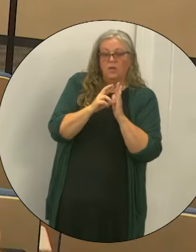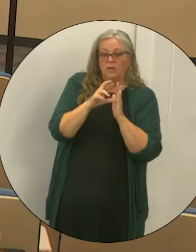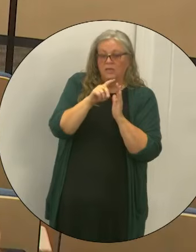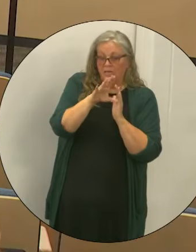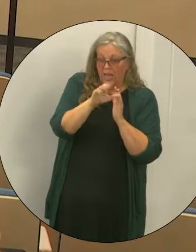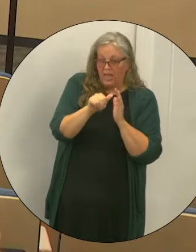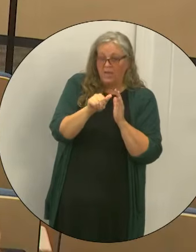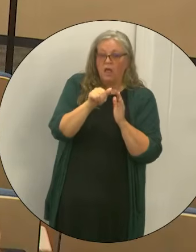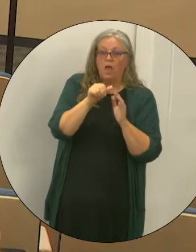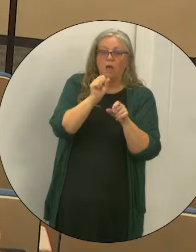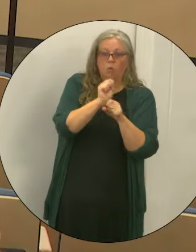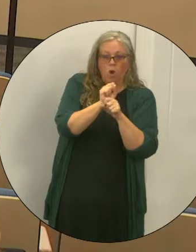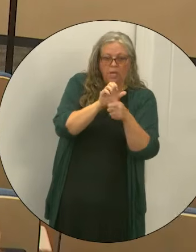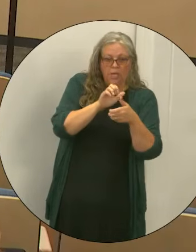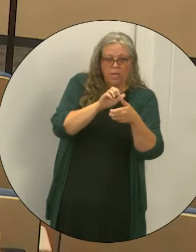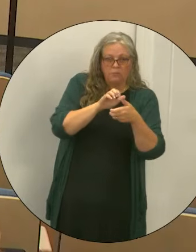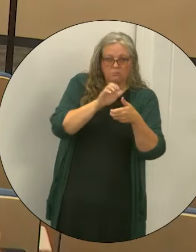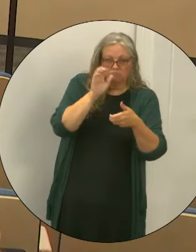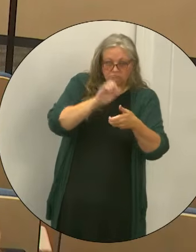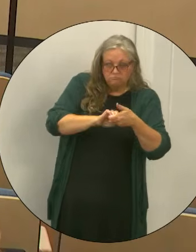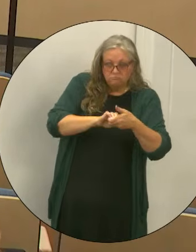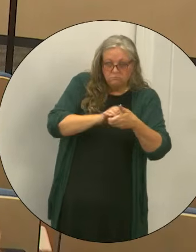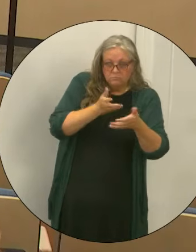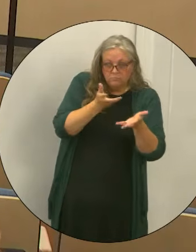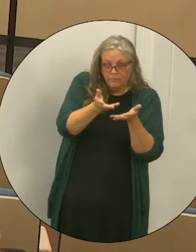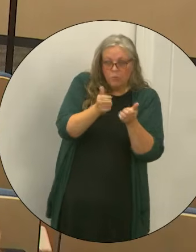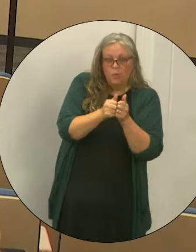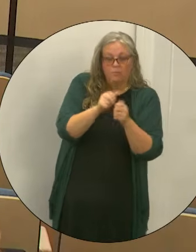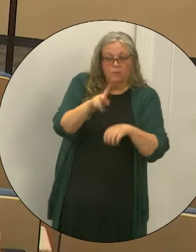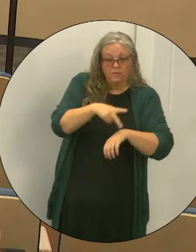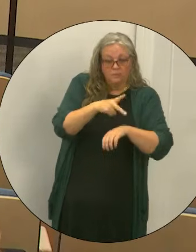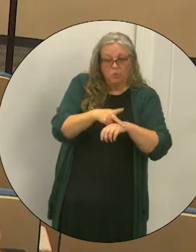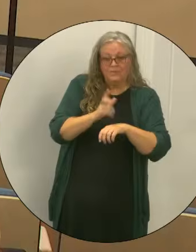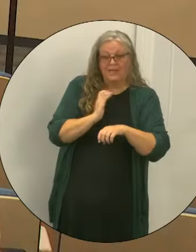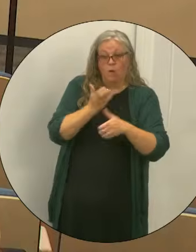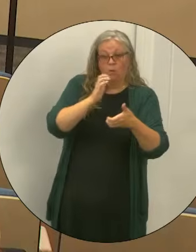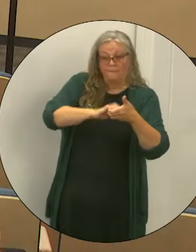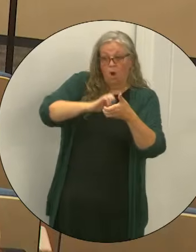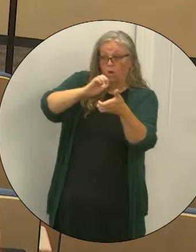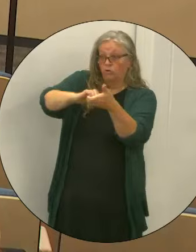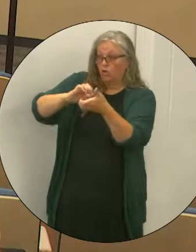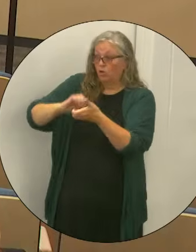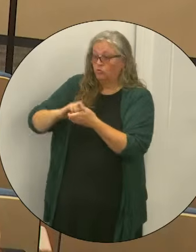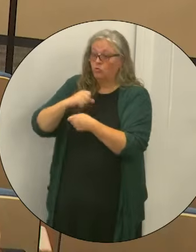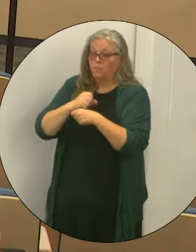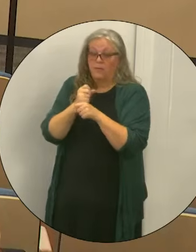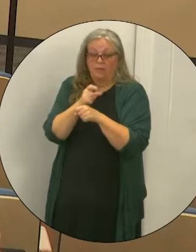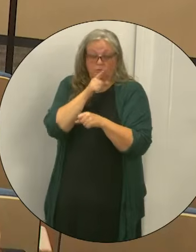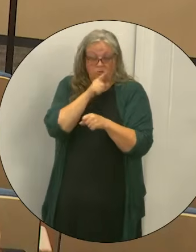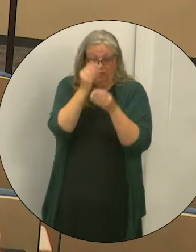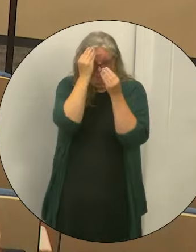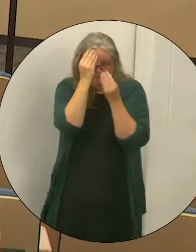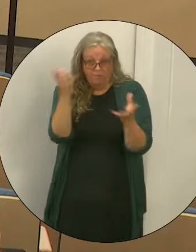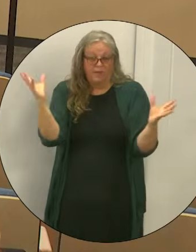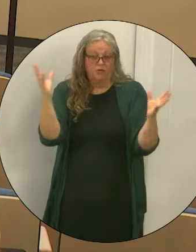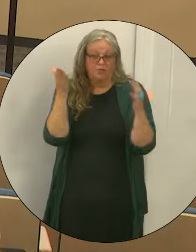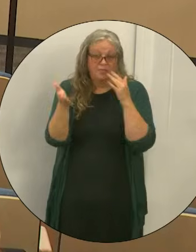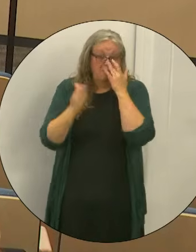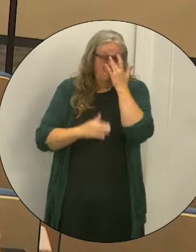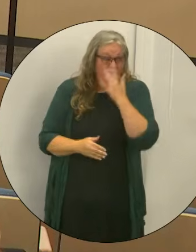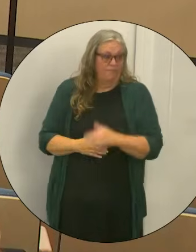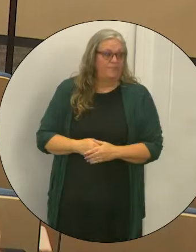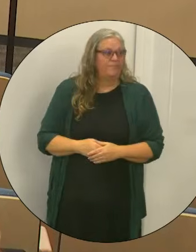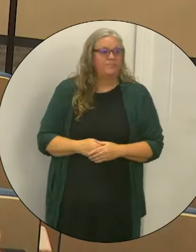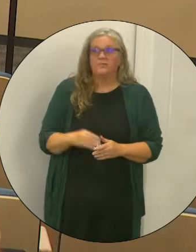principals, working with our partners across different areas to make sure that that information is there. Thank you